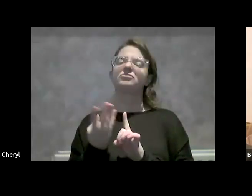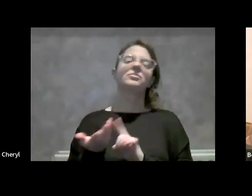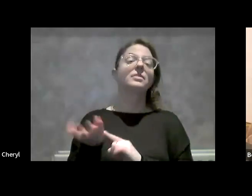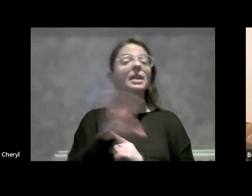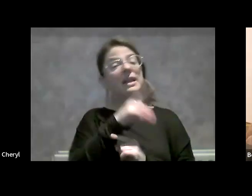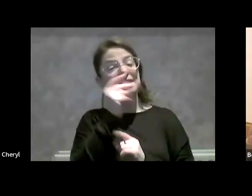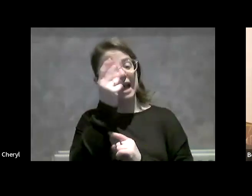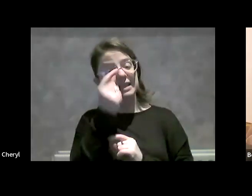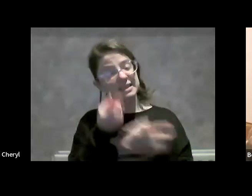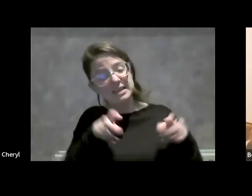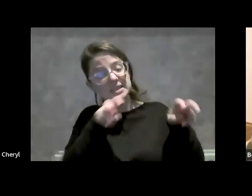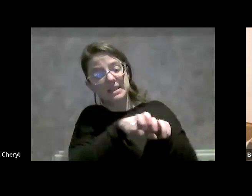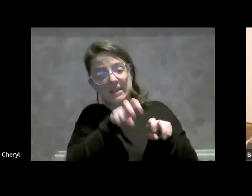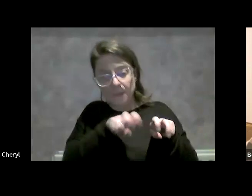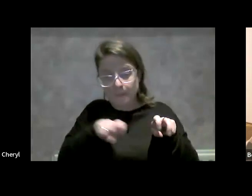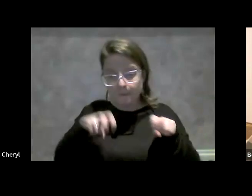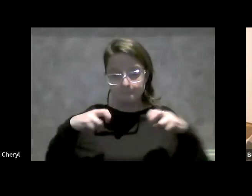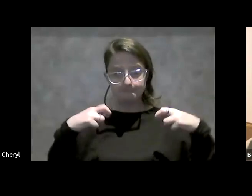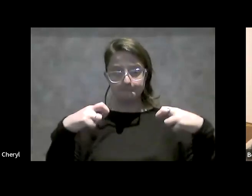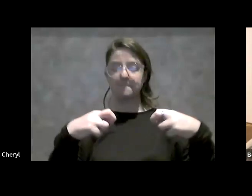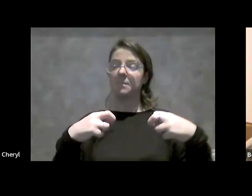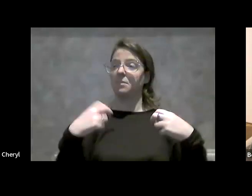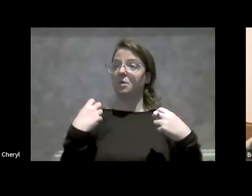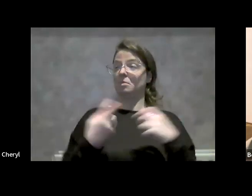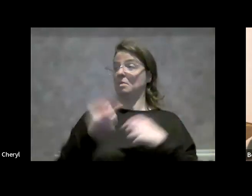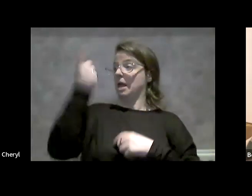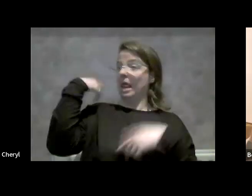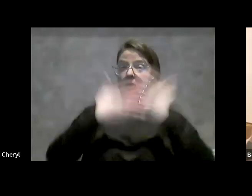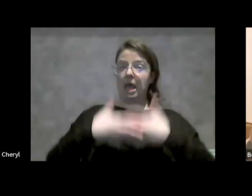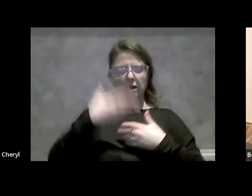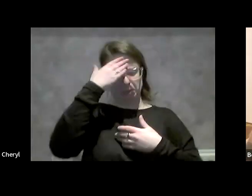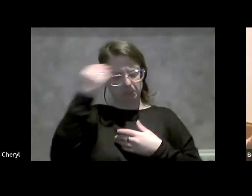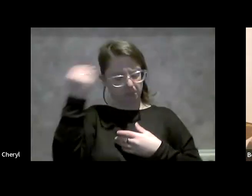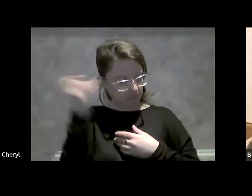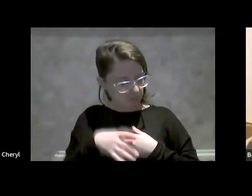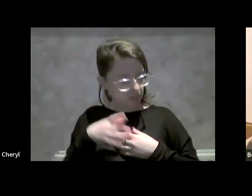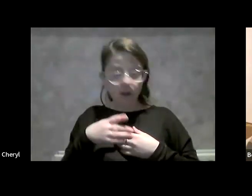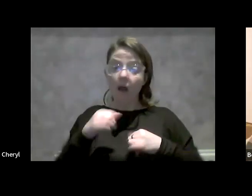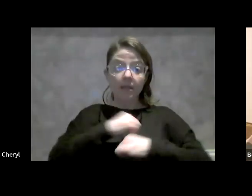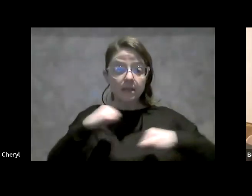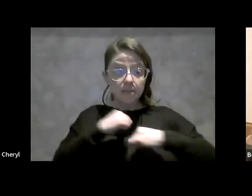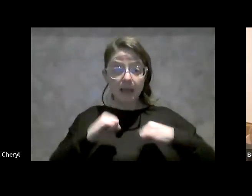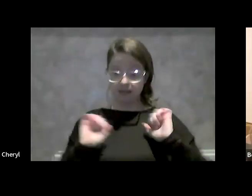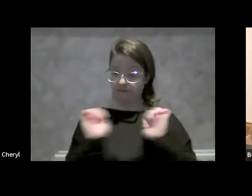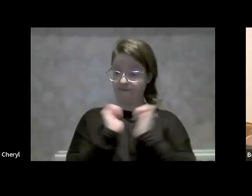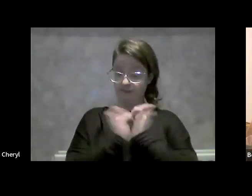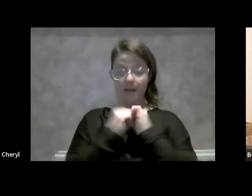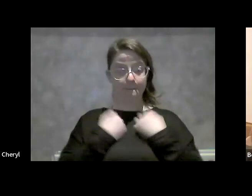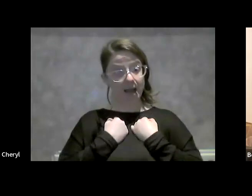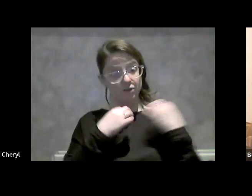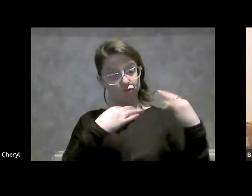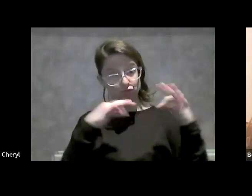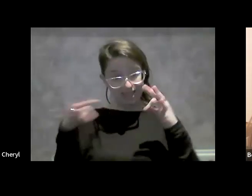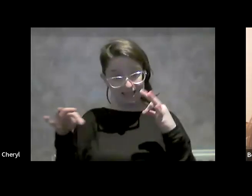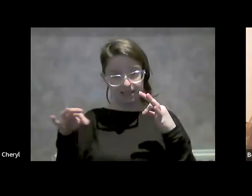down taxi with no recollections of the night at all. Even though this space was supposed to fit my trinkets, somehow